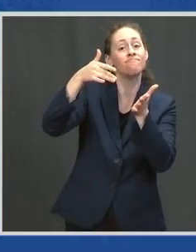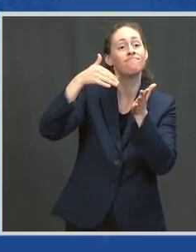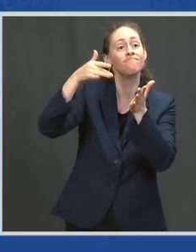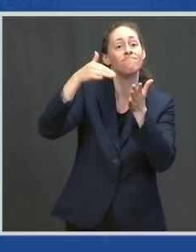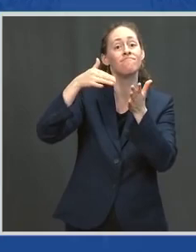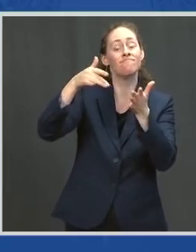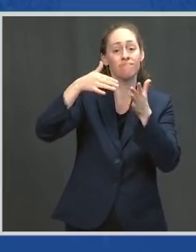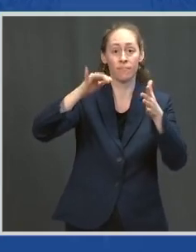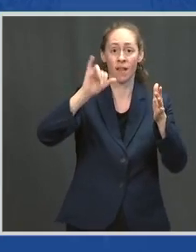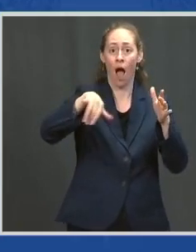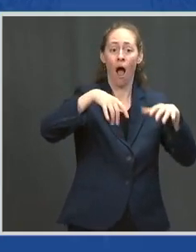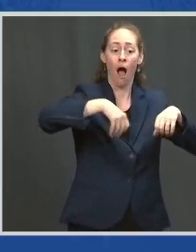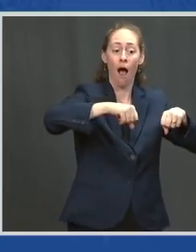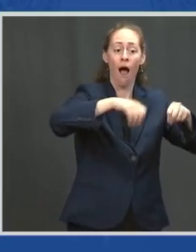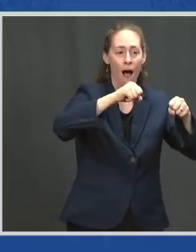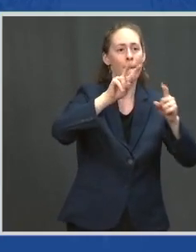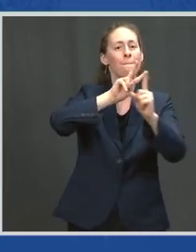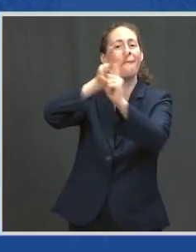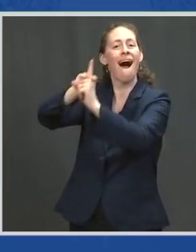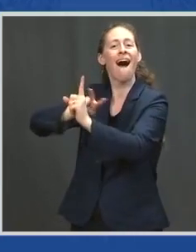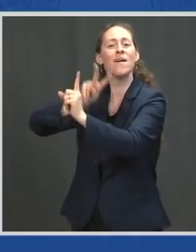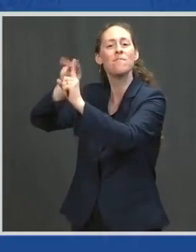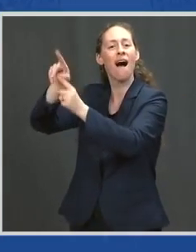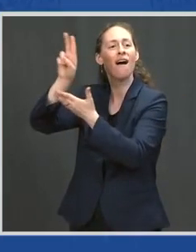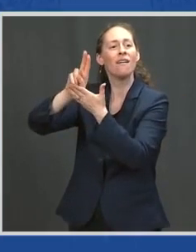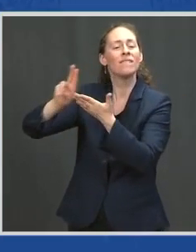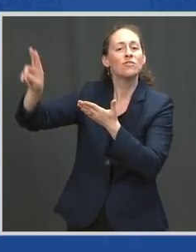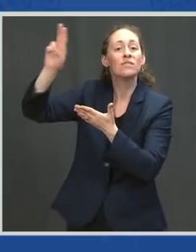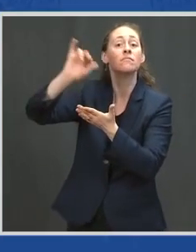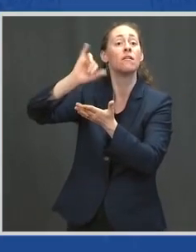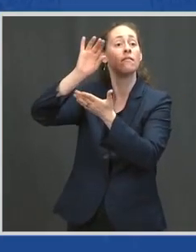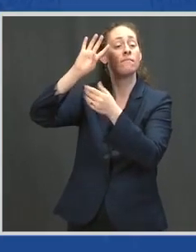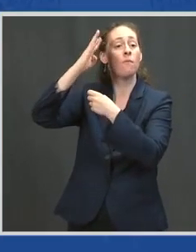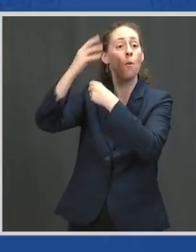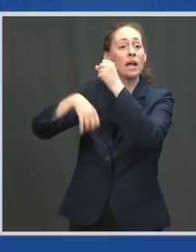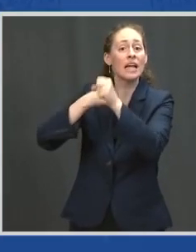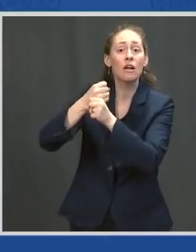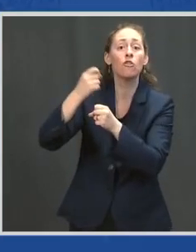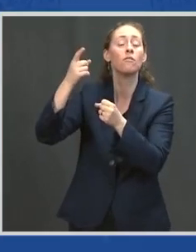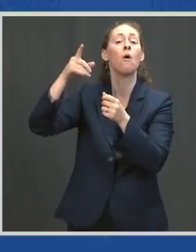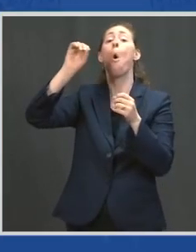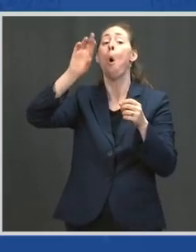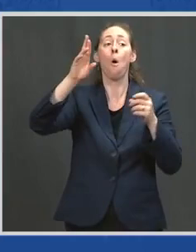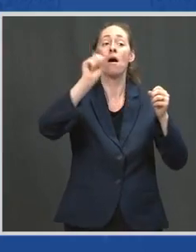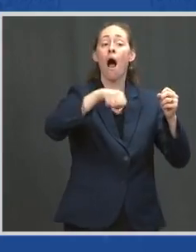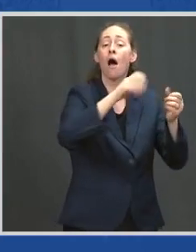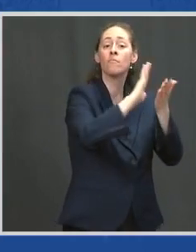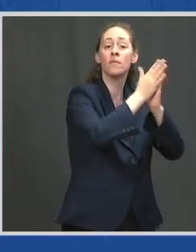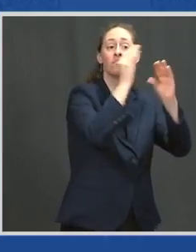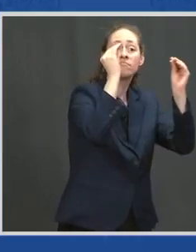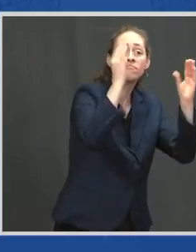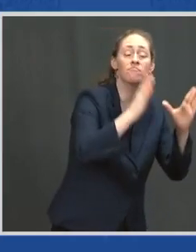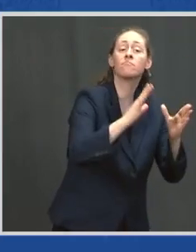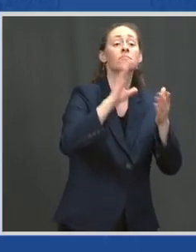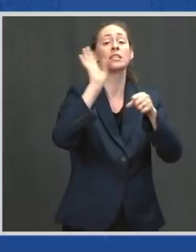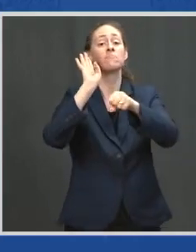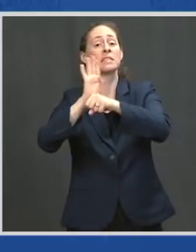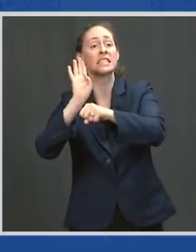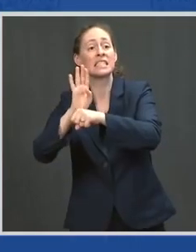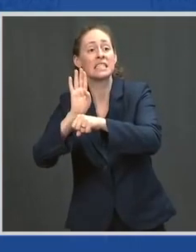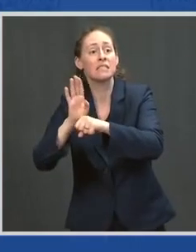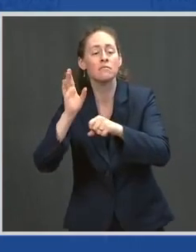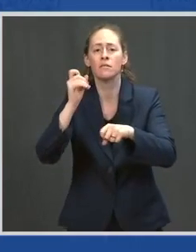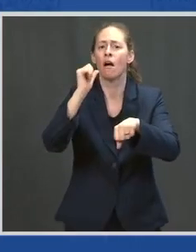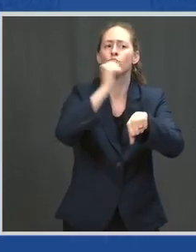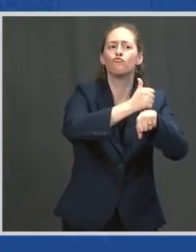single state, to become a teacher, an entrepreneur, or anything else. For some, it's getting an extra training through a certificate program to get a good